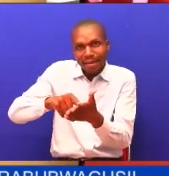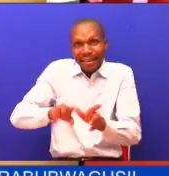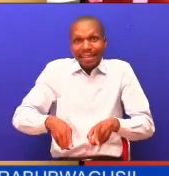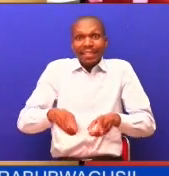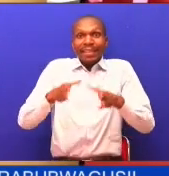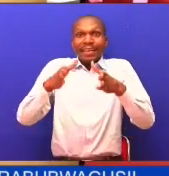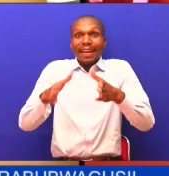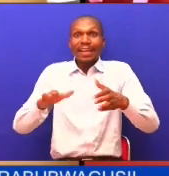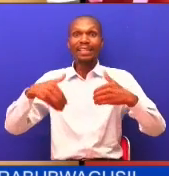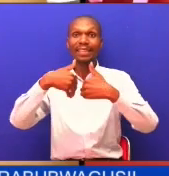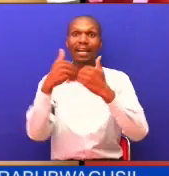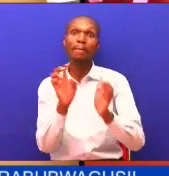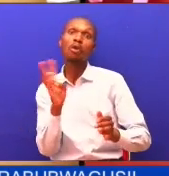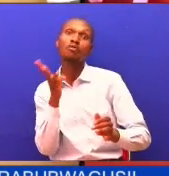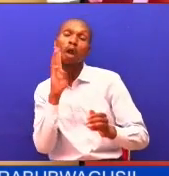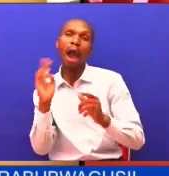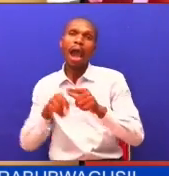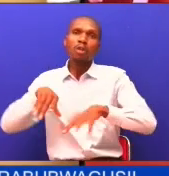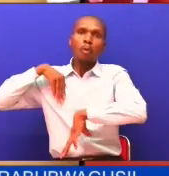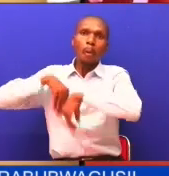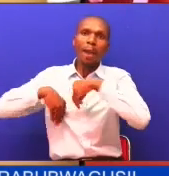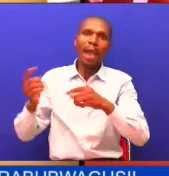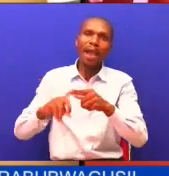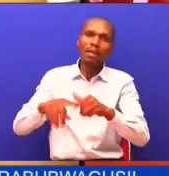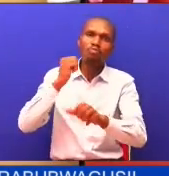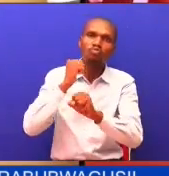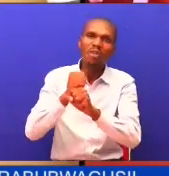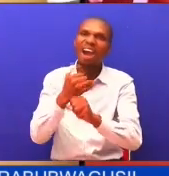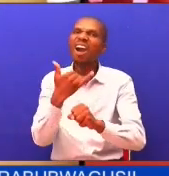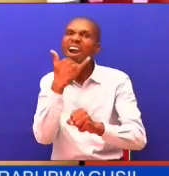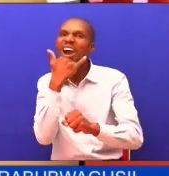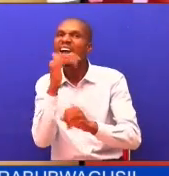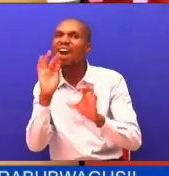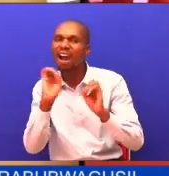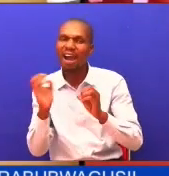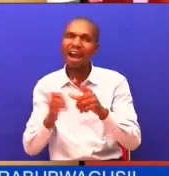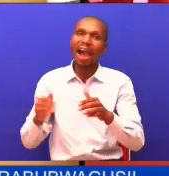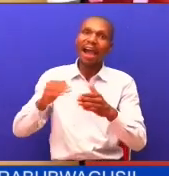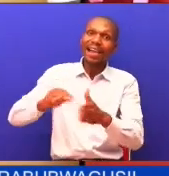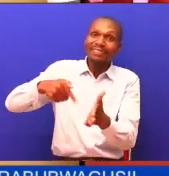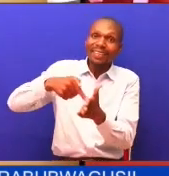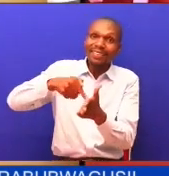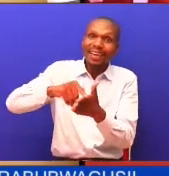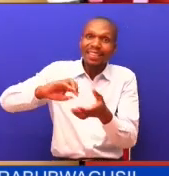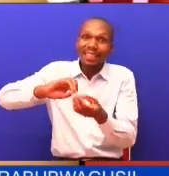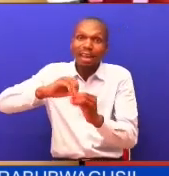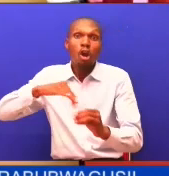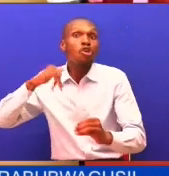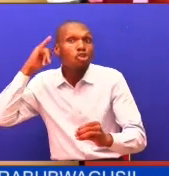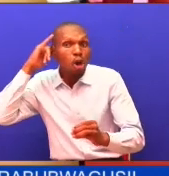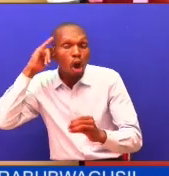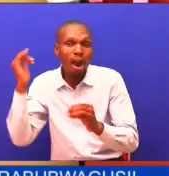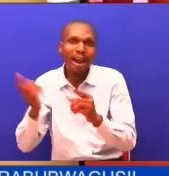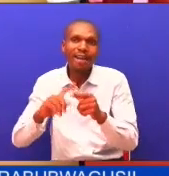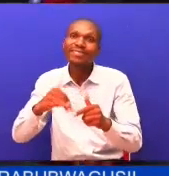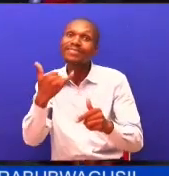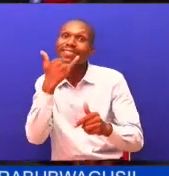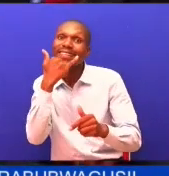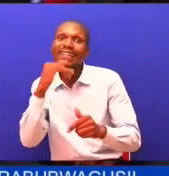ito kwa bali yaki ilio kukurali bagali mirimu tichi alingi yaki. Kurende ni kwa atomite namba engao ya androng